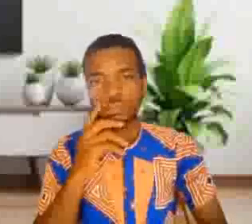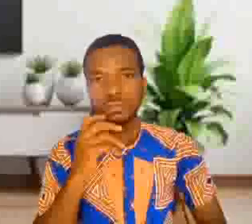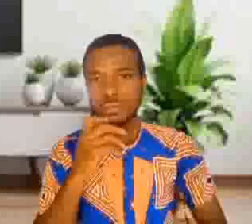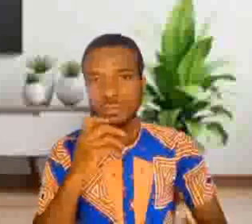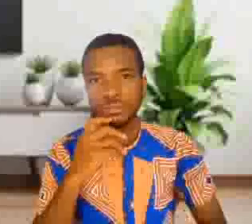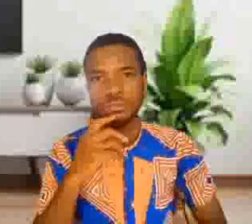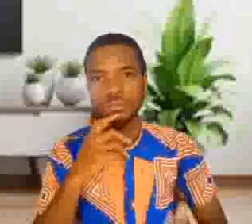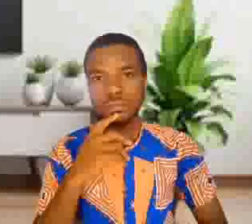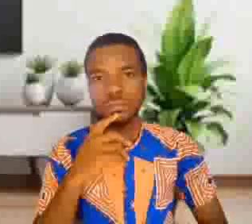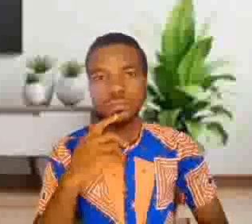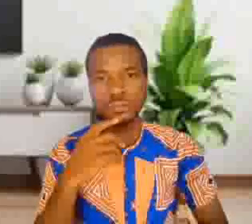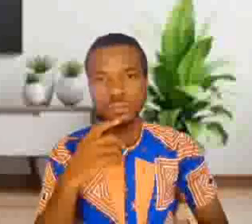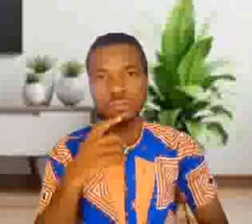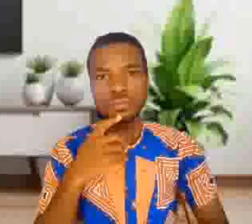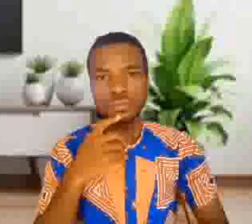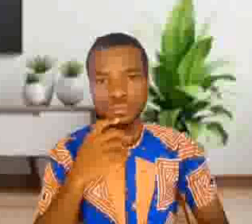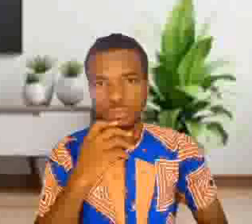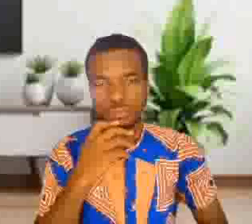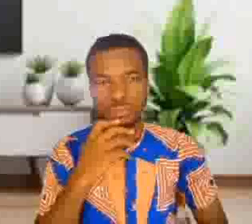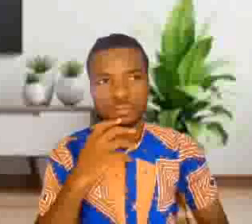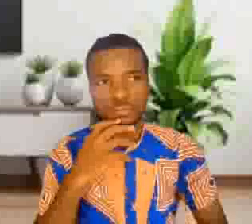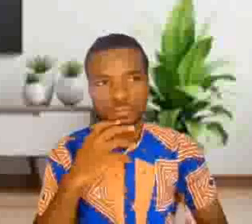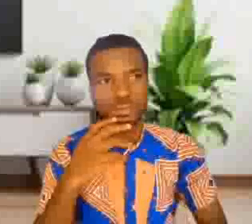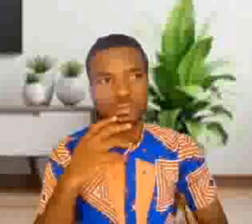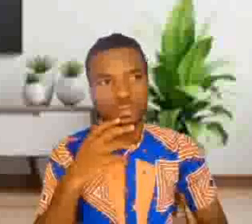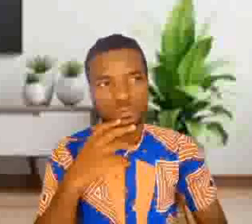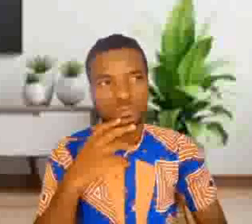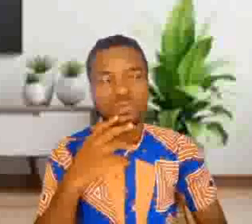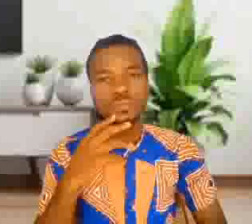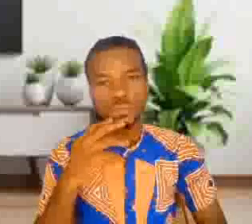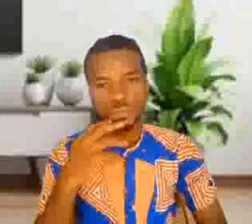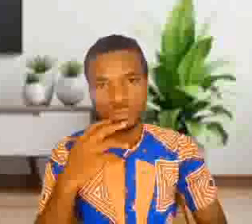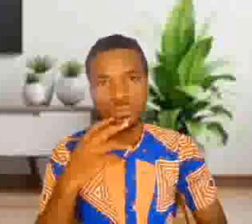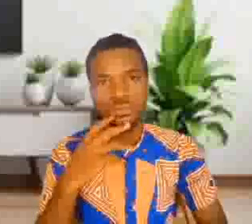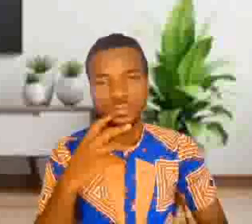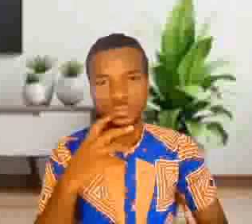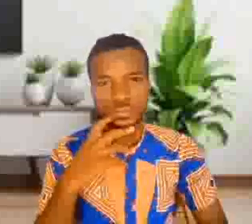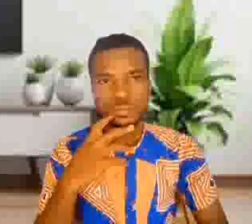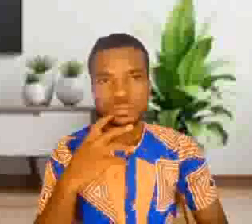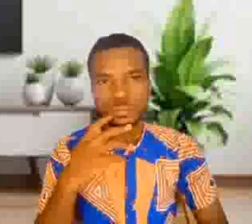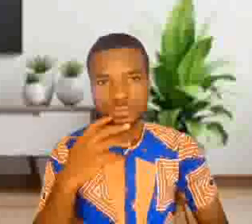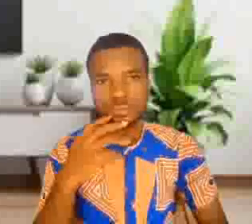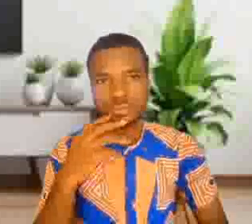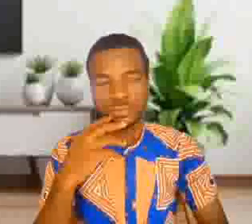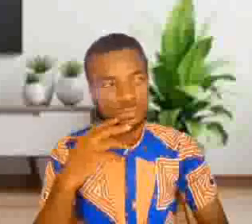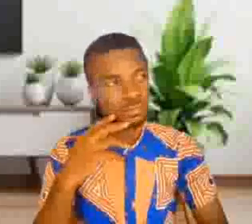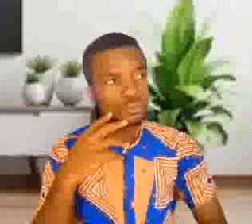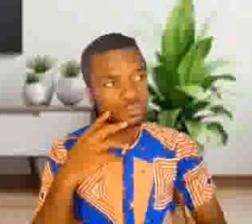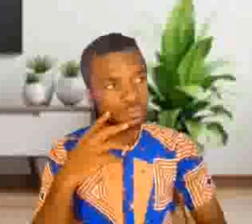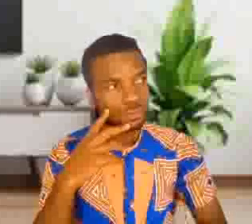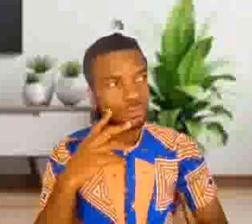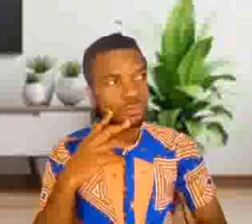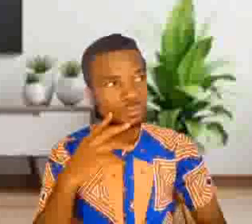day, it said the voice of God came walking in the garden. The voice of